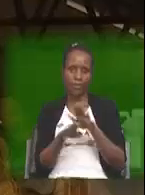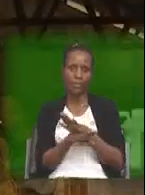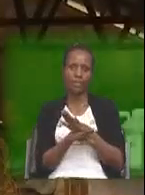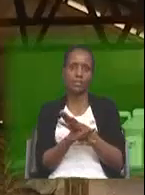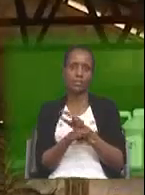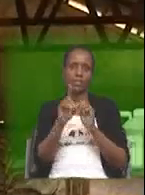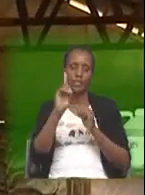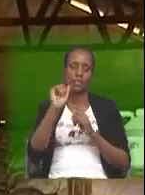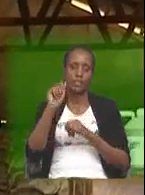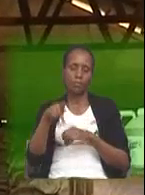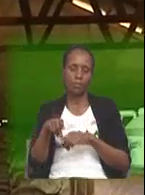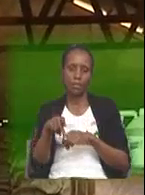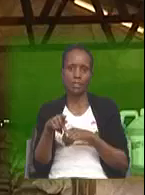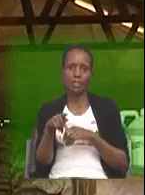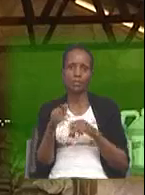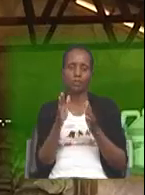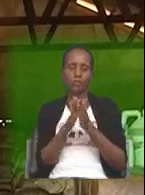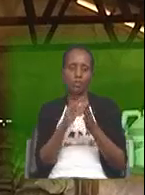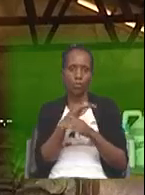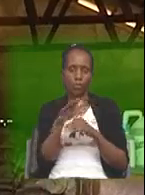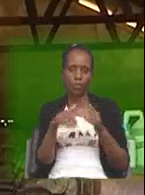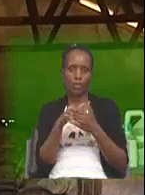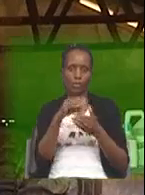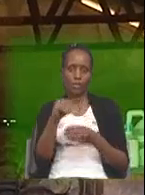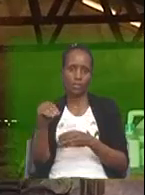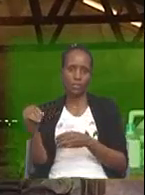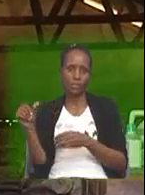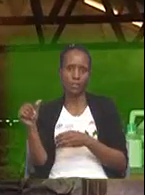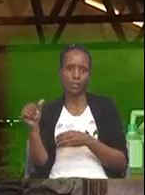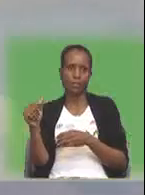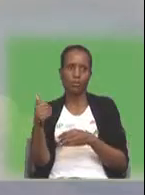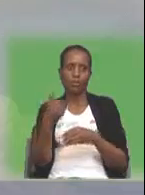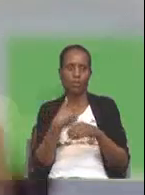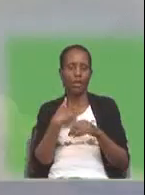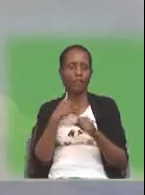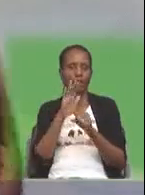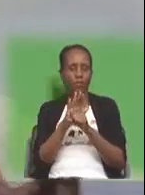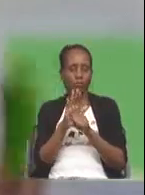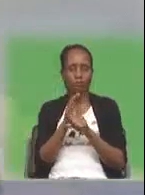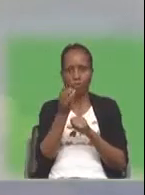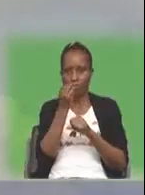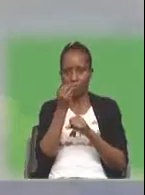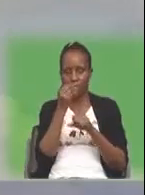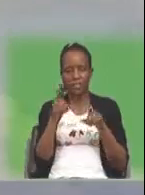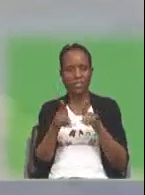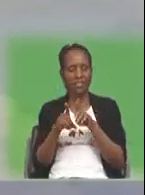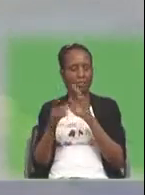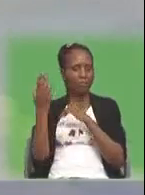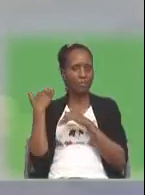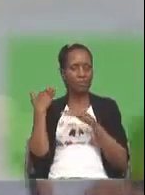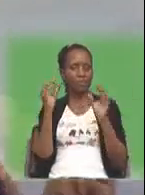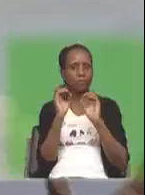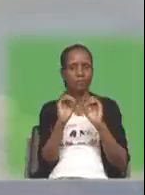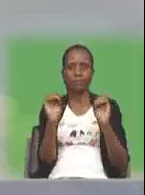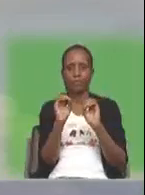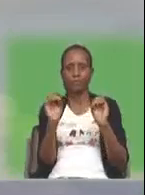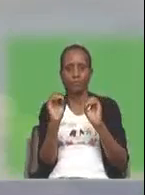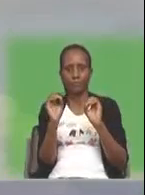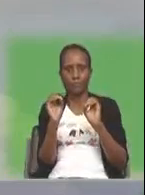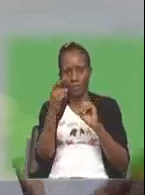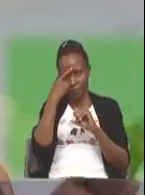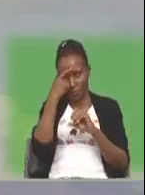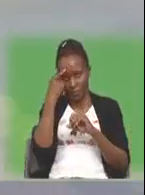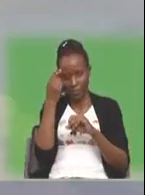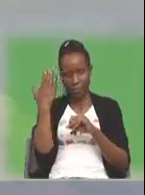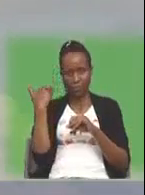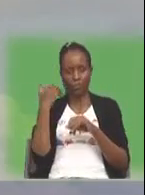inputs, DAP, fertilizers and the seeds. Tumepata chakula kingi, sio kama ile mamiaka zimepita. Ile mamiaka hakika